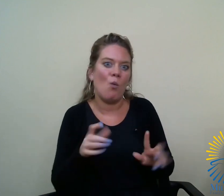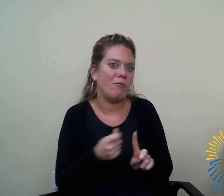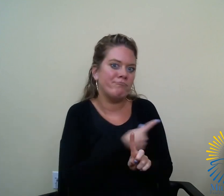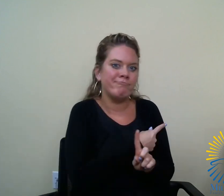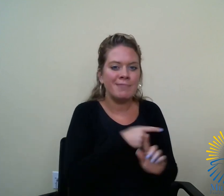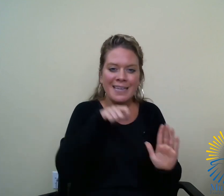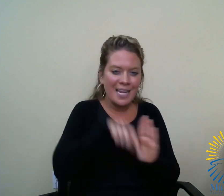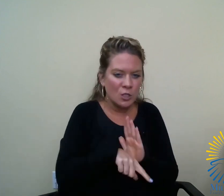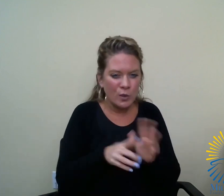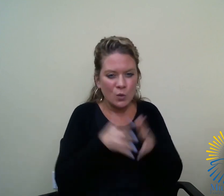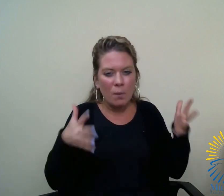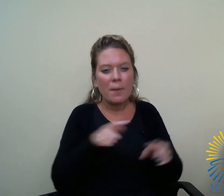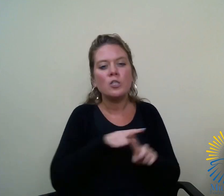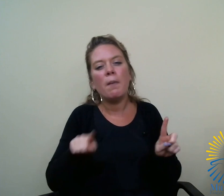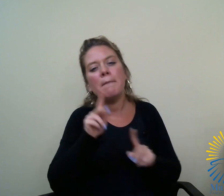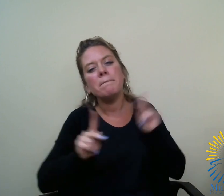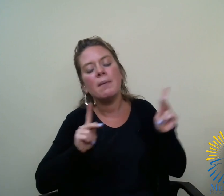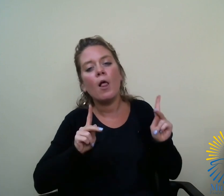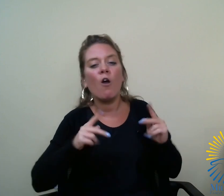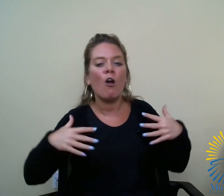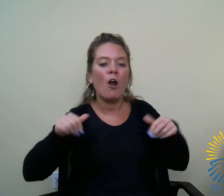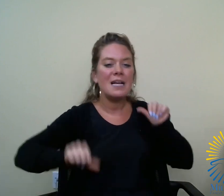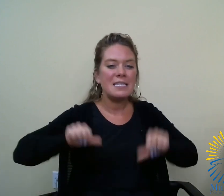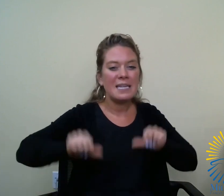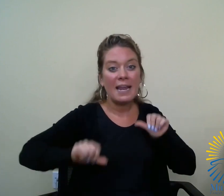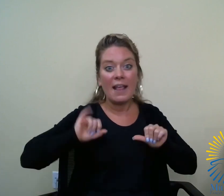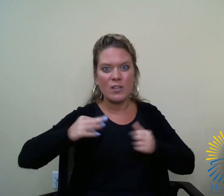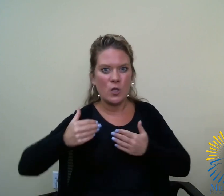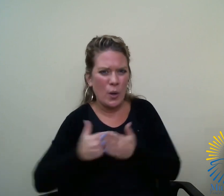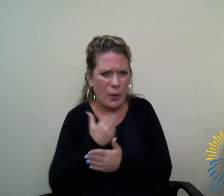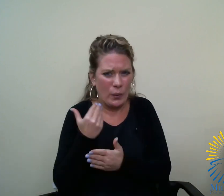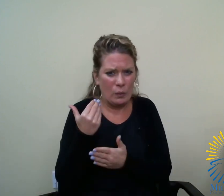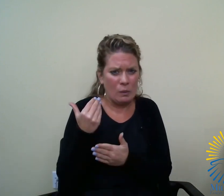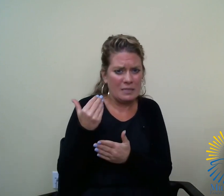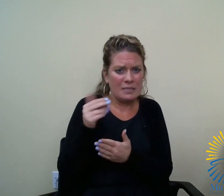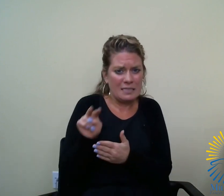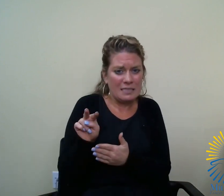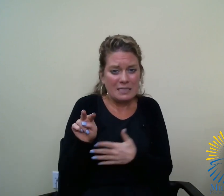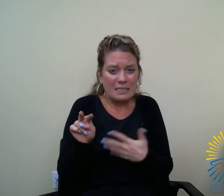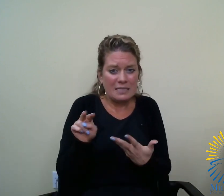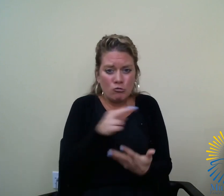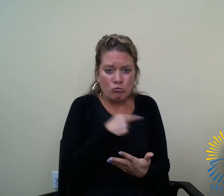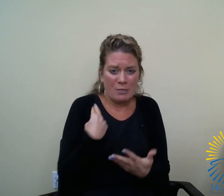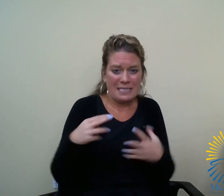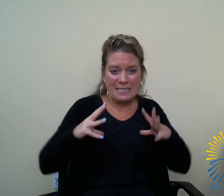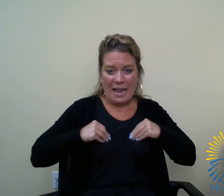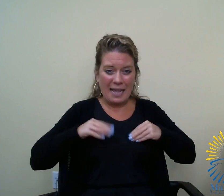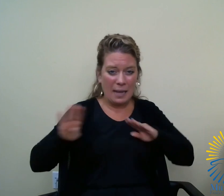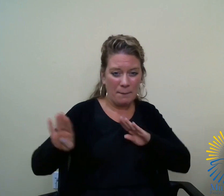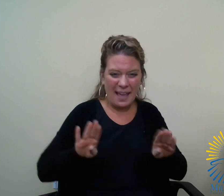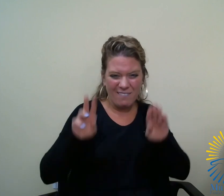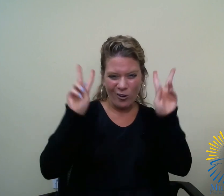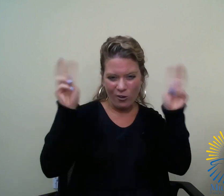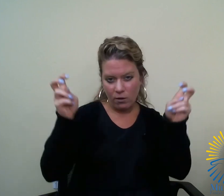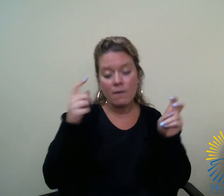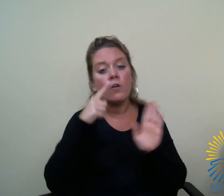this, but people are hesitant to do things that are new, that they perceive as risk-taking behavior.